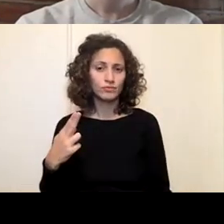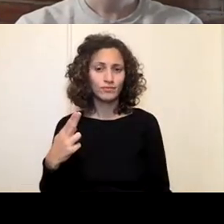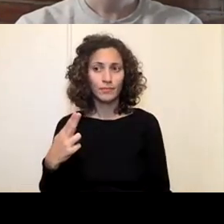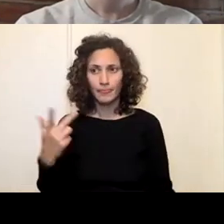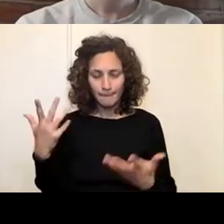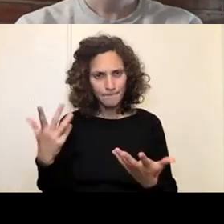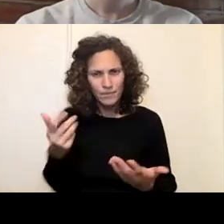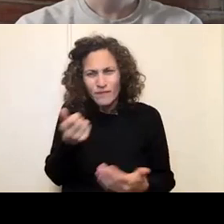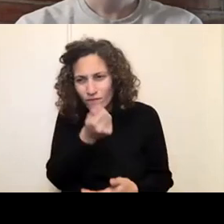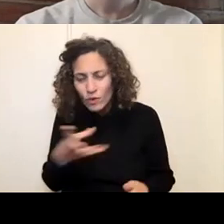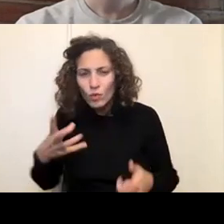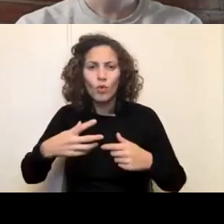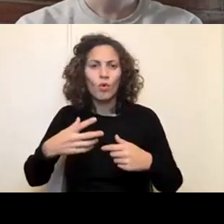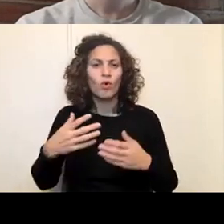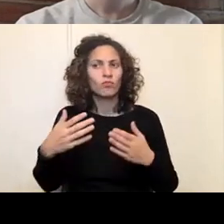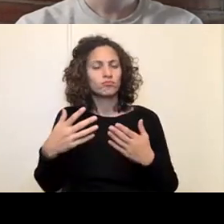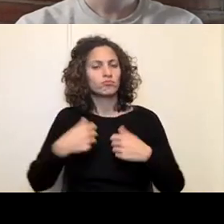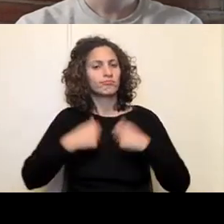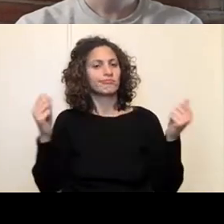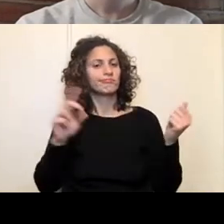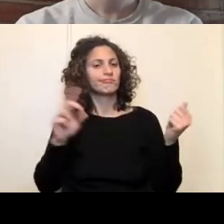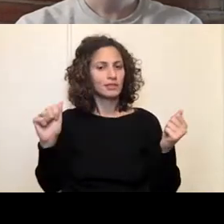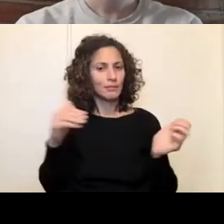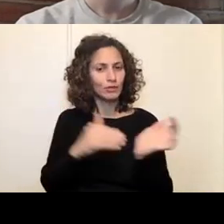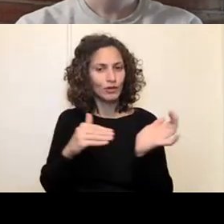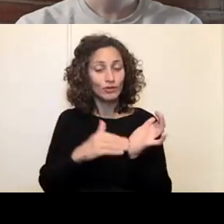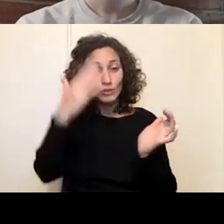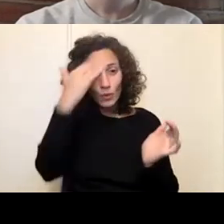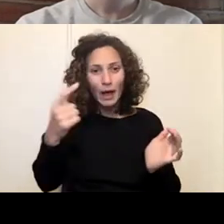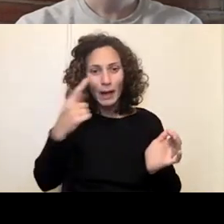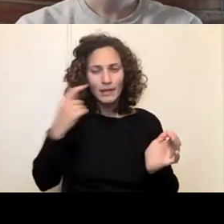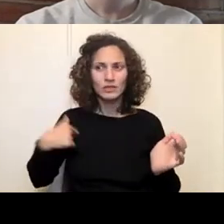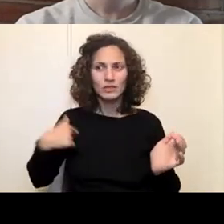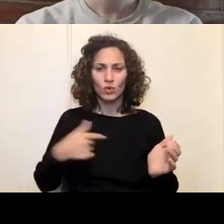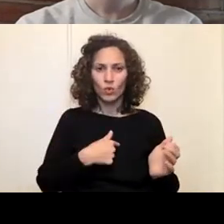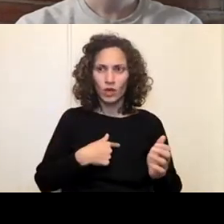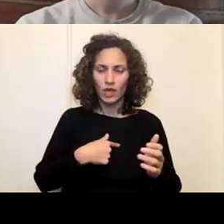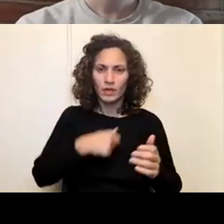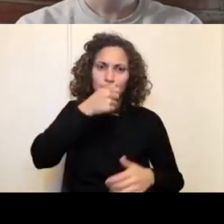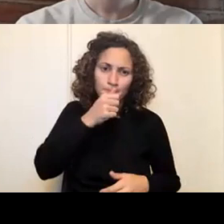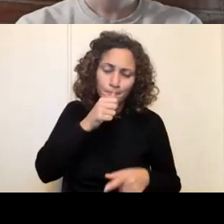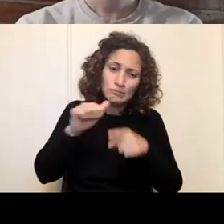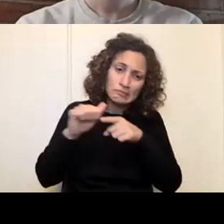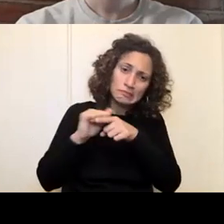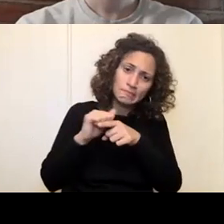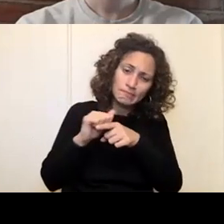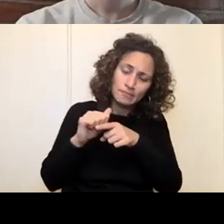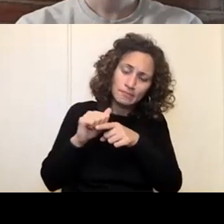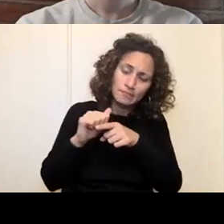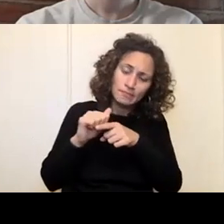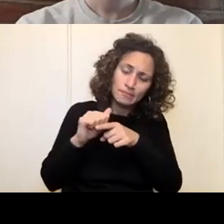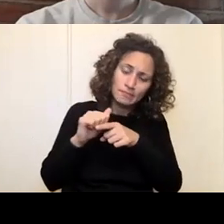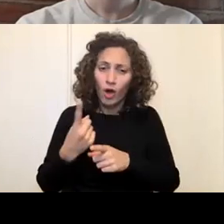doctors. We don't make it through training. We are beaten down over and over again until we give up fighting